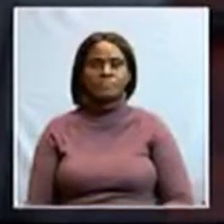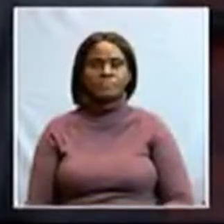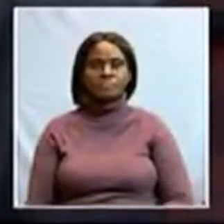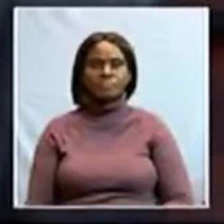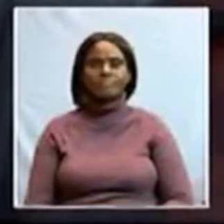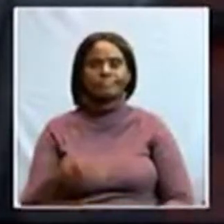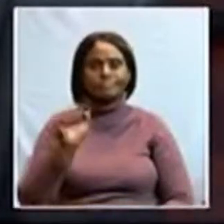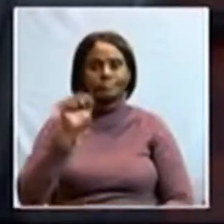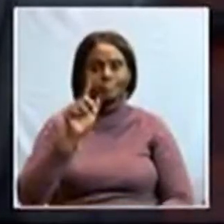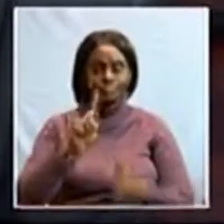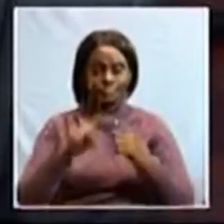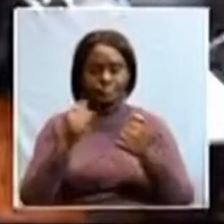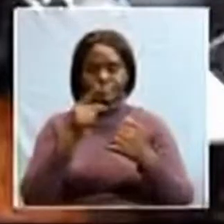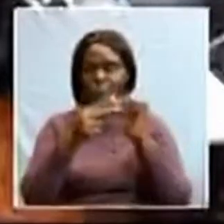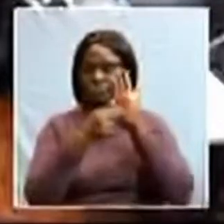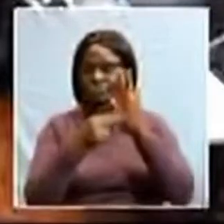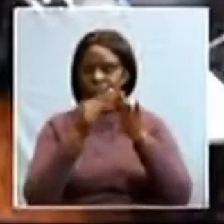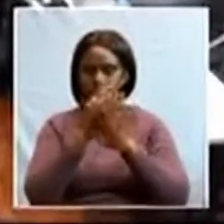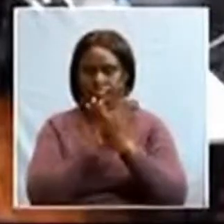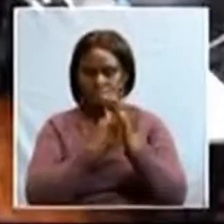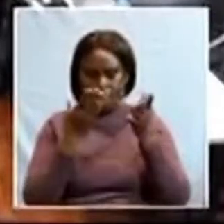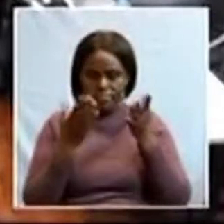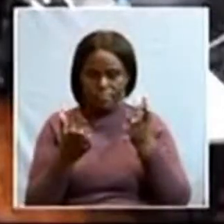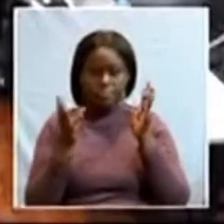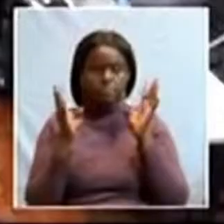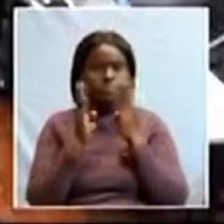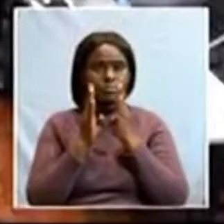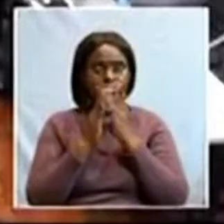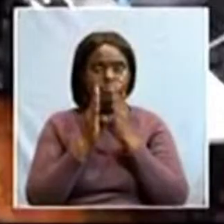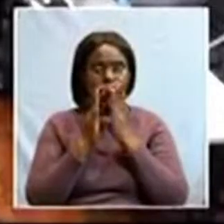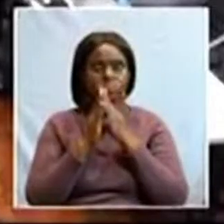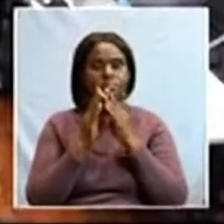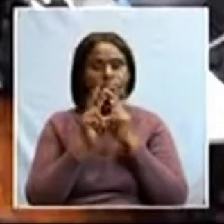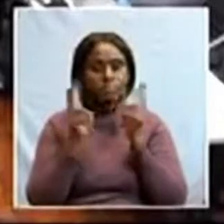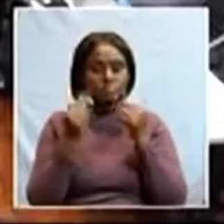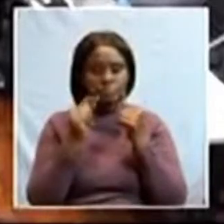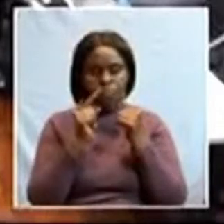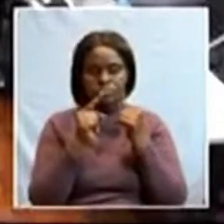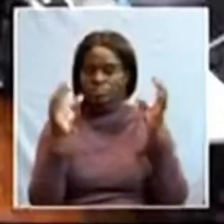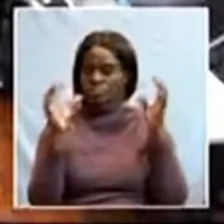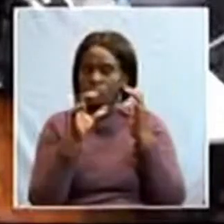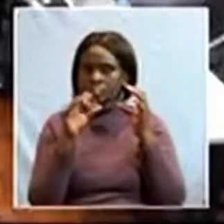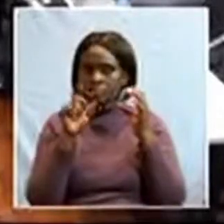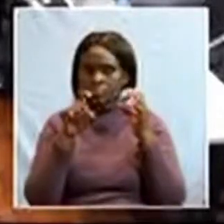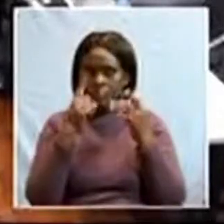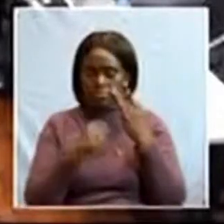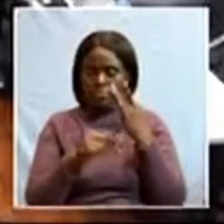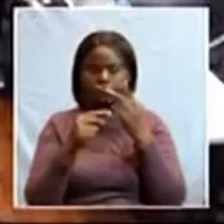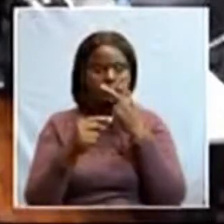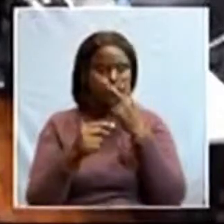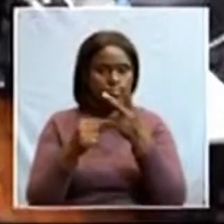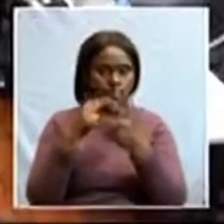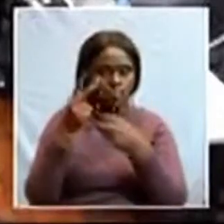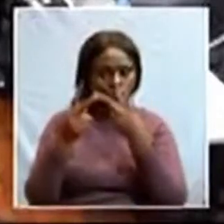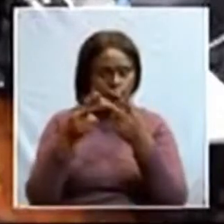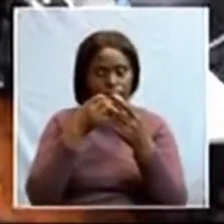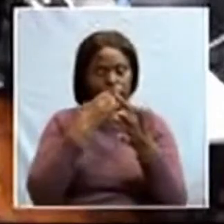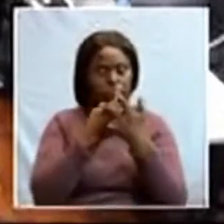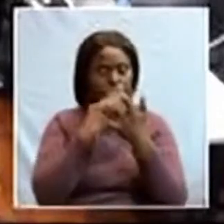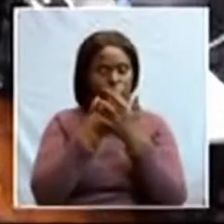Yes, but now you are appearing before this meeting. And so this committee needs to see the